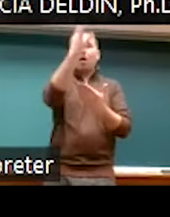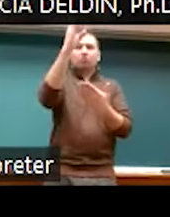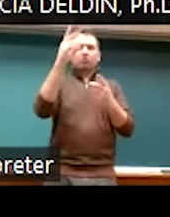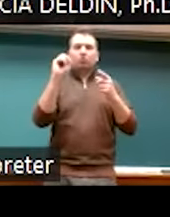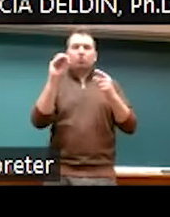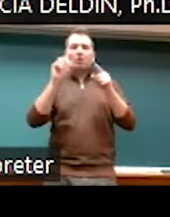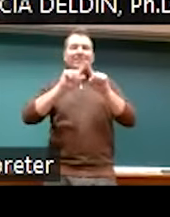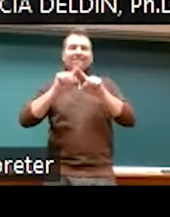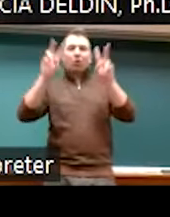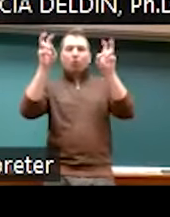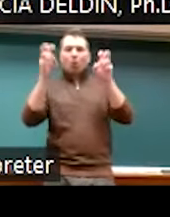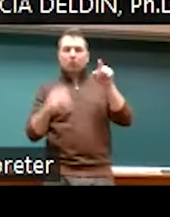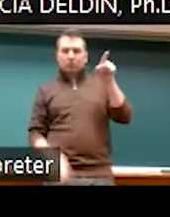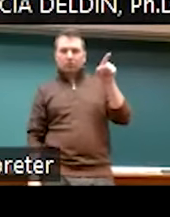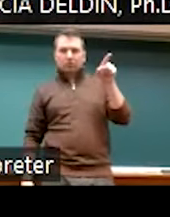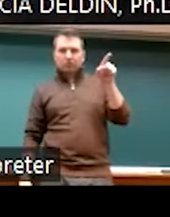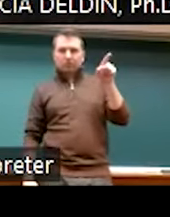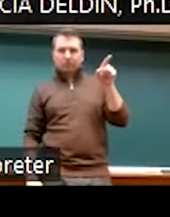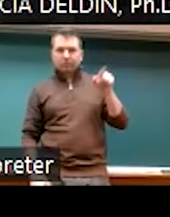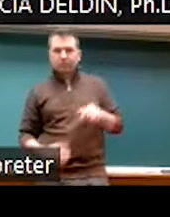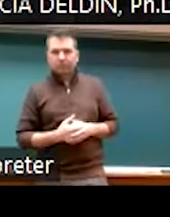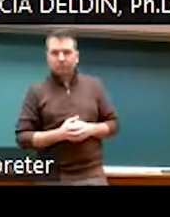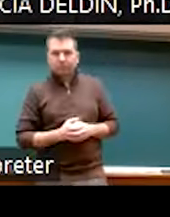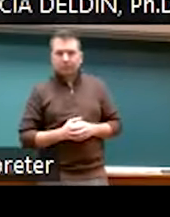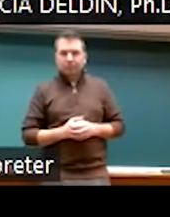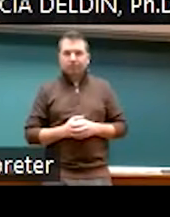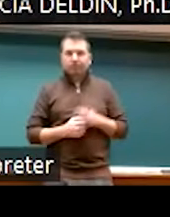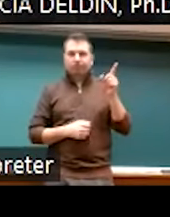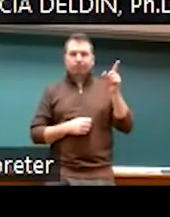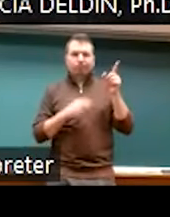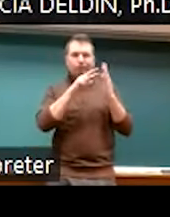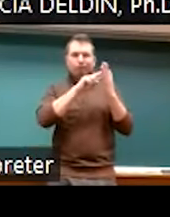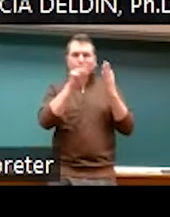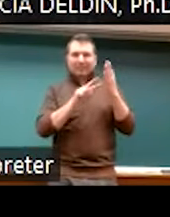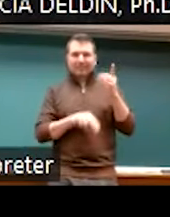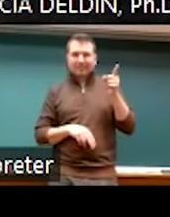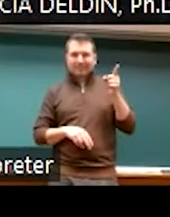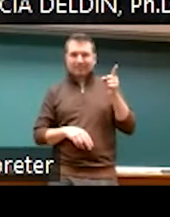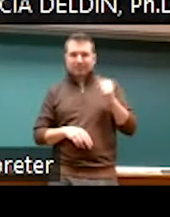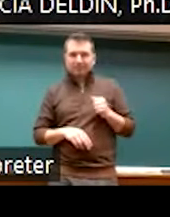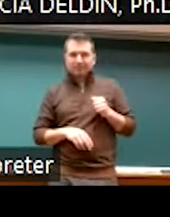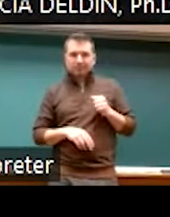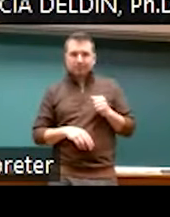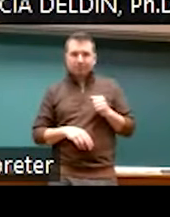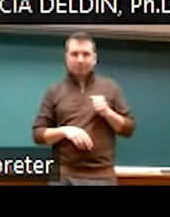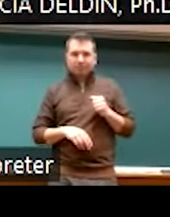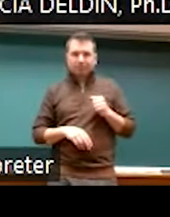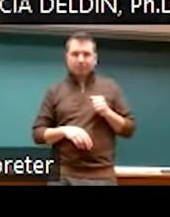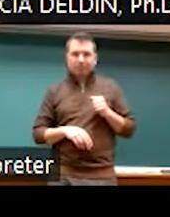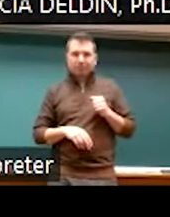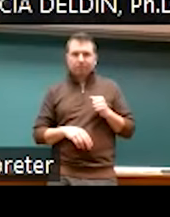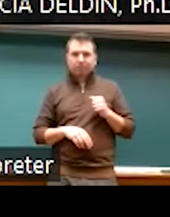said. And this program, in this case, she said, helped her more than any medication therapy or therapist or other method I've tried. I've tried a lot.